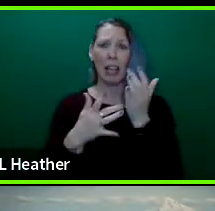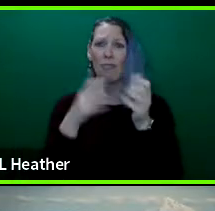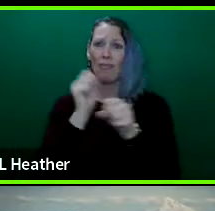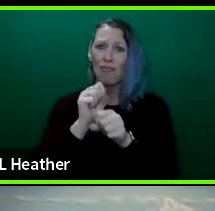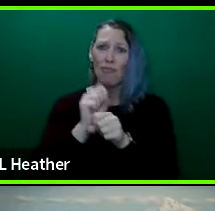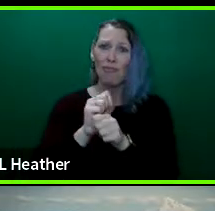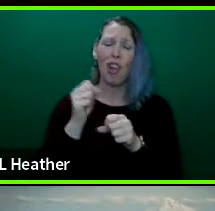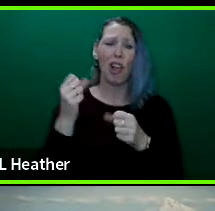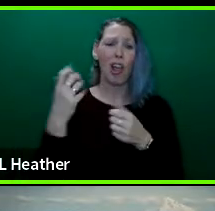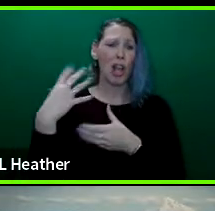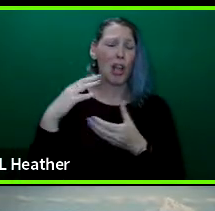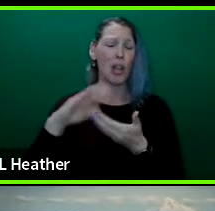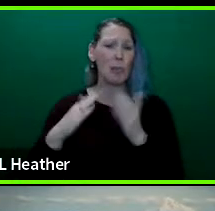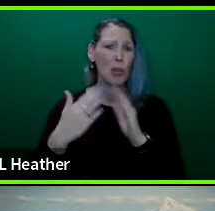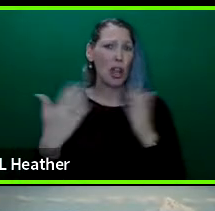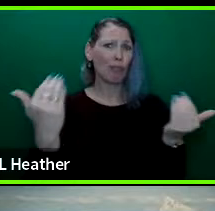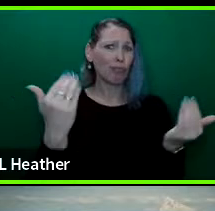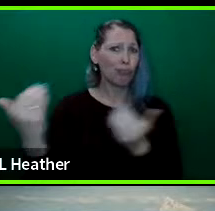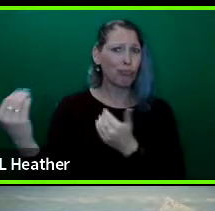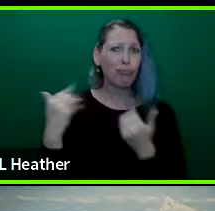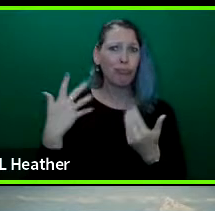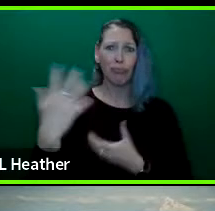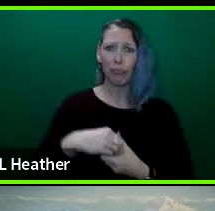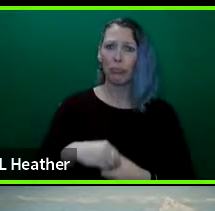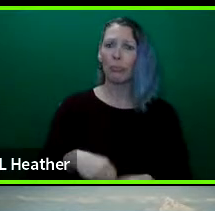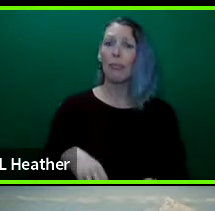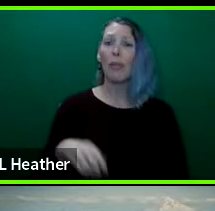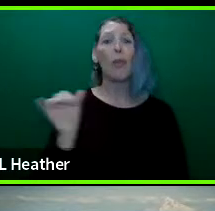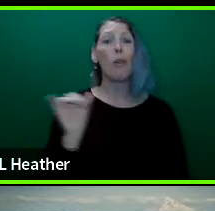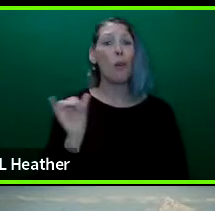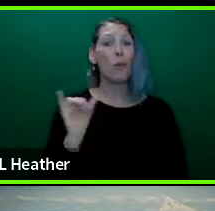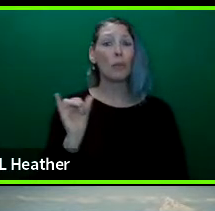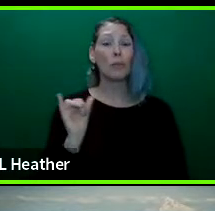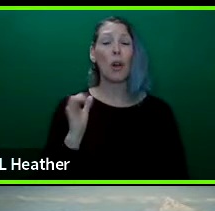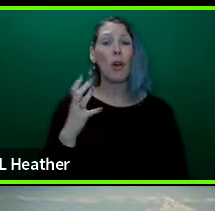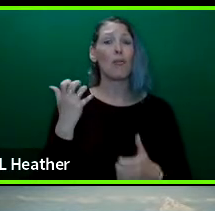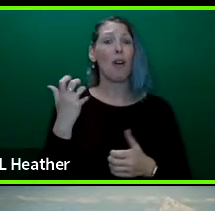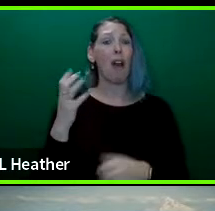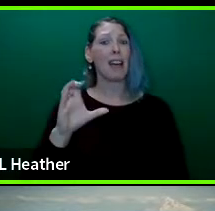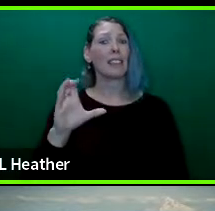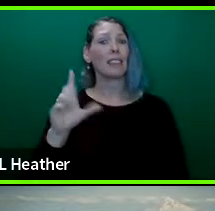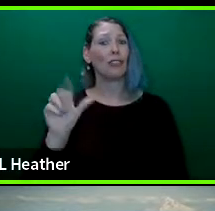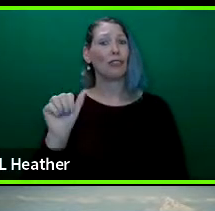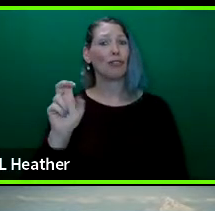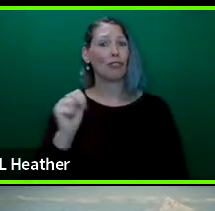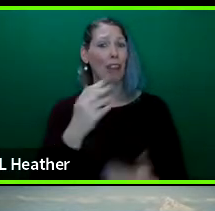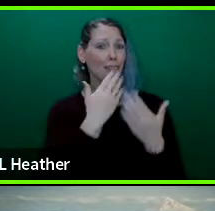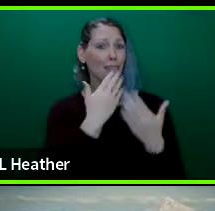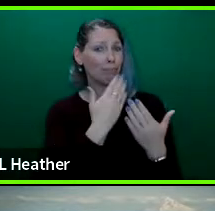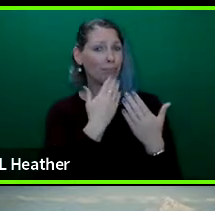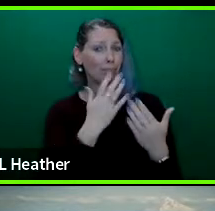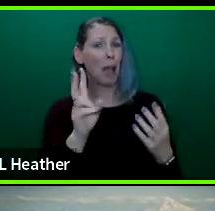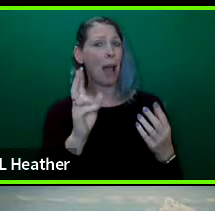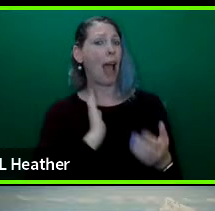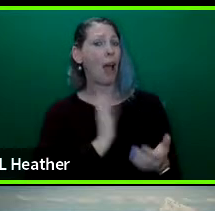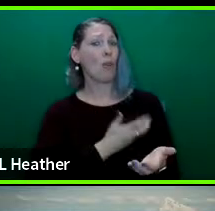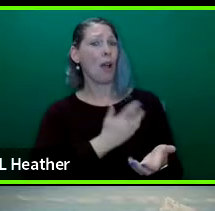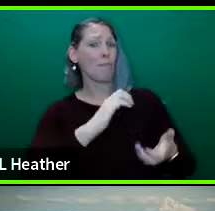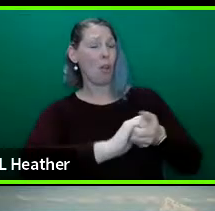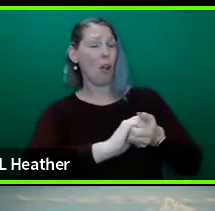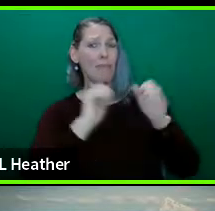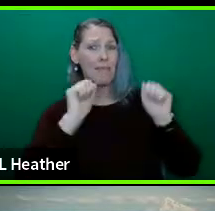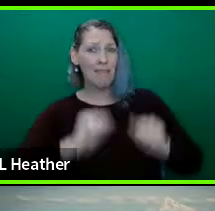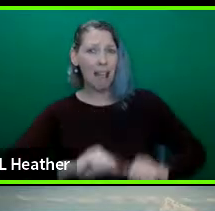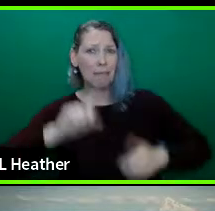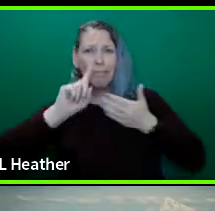community engagement. I also want to call out our close partner throughout all of this, C-Tran. Our partnership has enabled us to explore